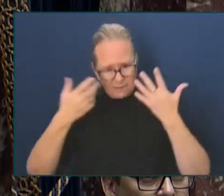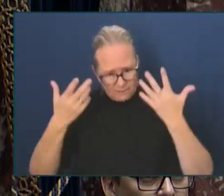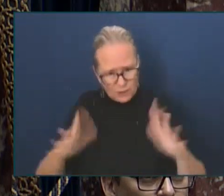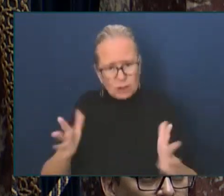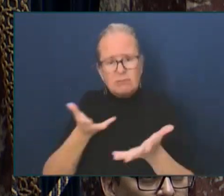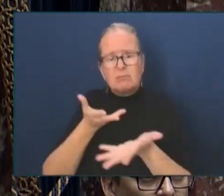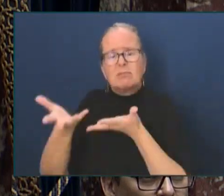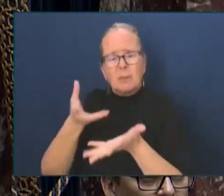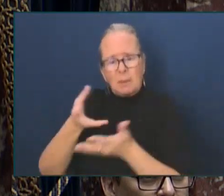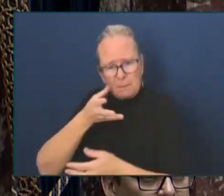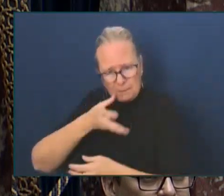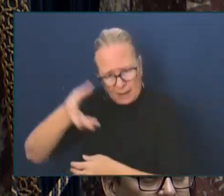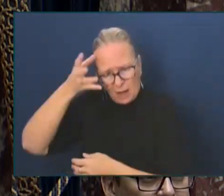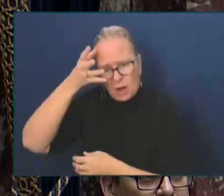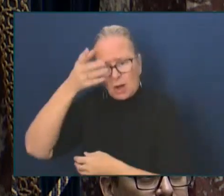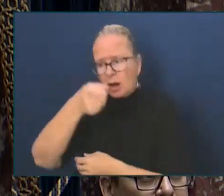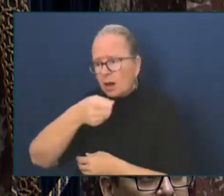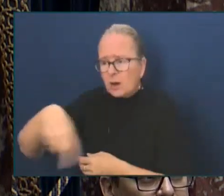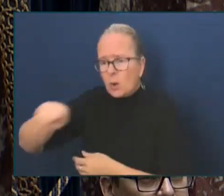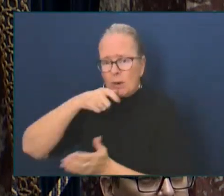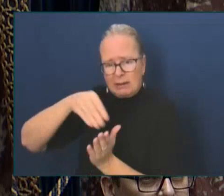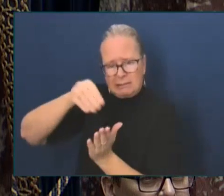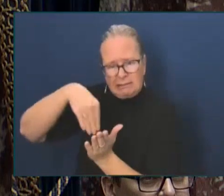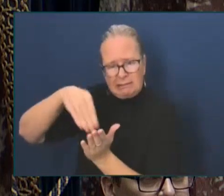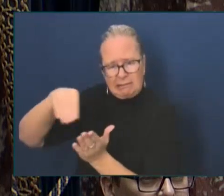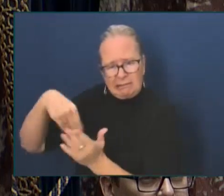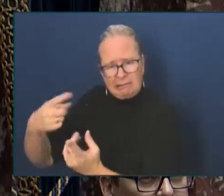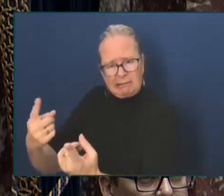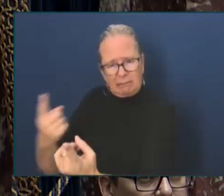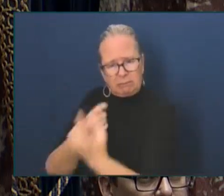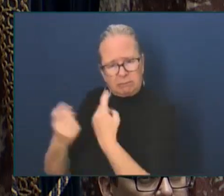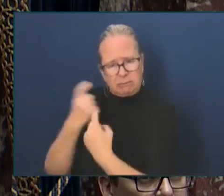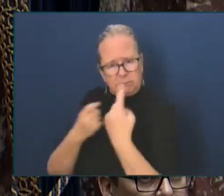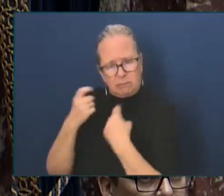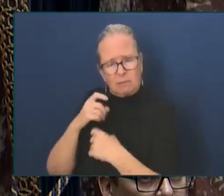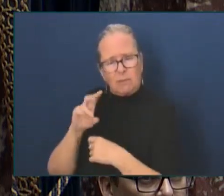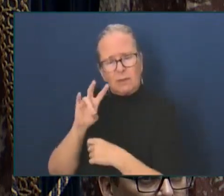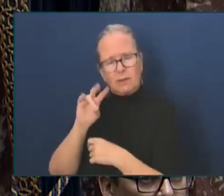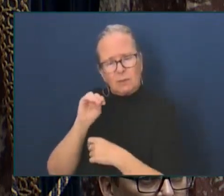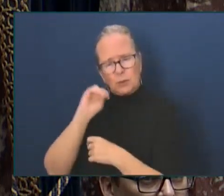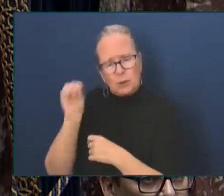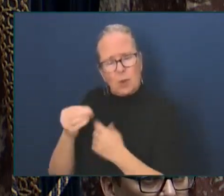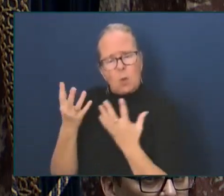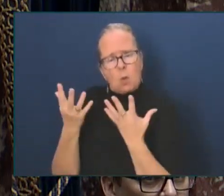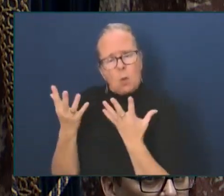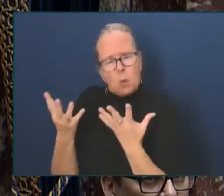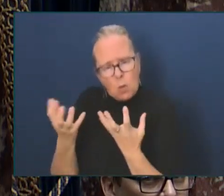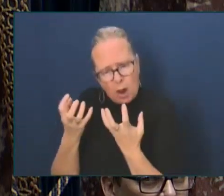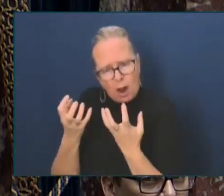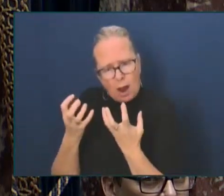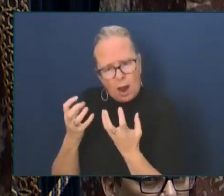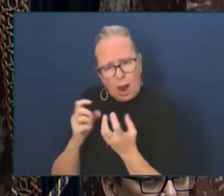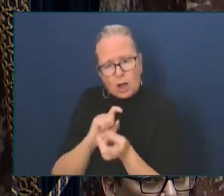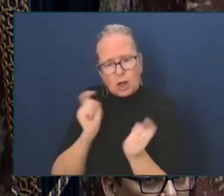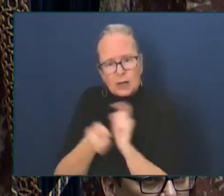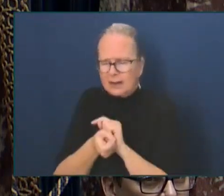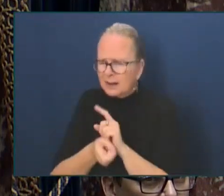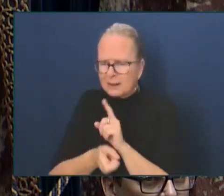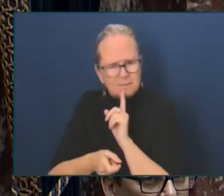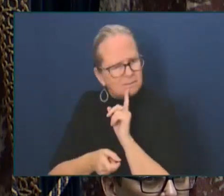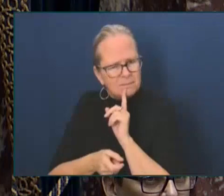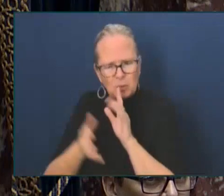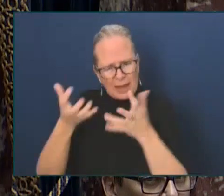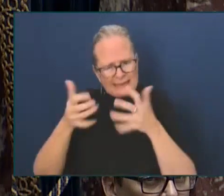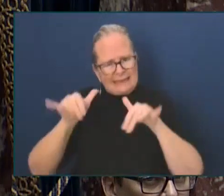want to continue the model that they know works, and that's the individualized funding. Mr. Speaker, through you to the Premier, does his new vision for